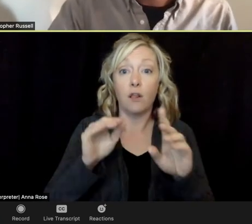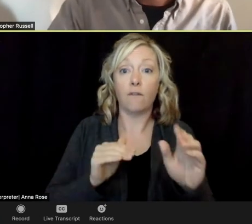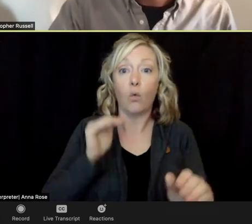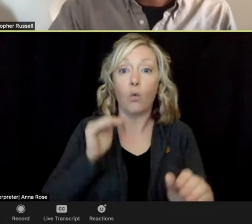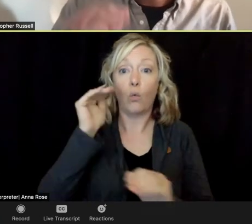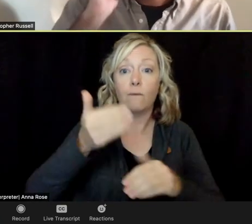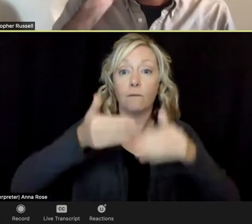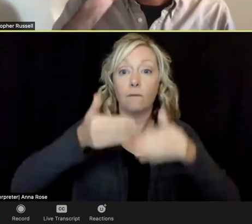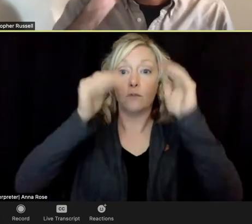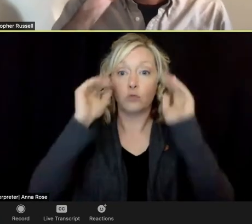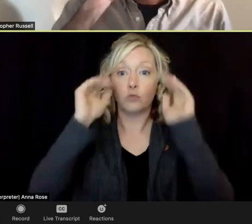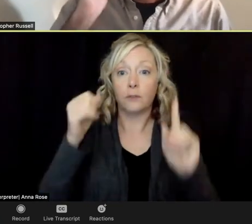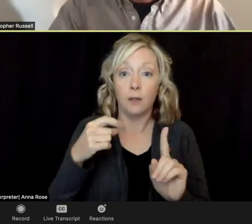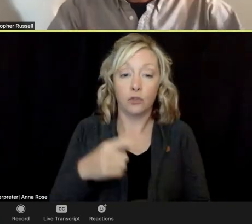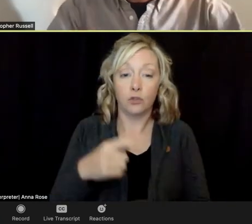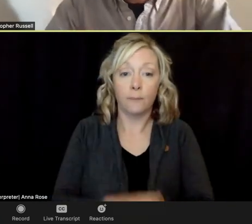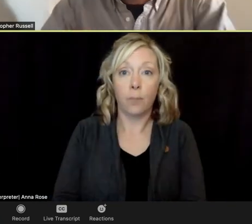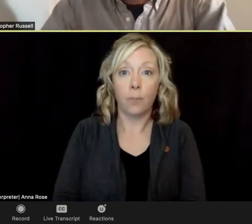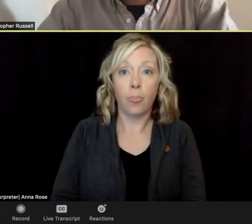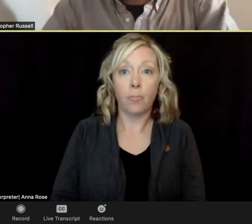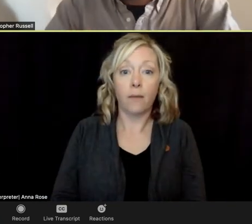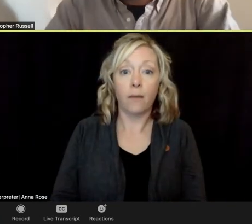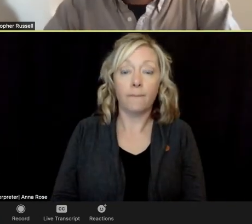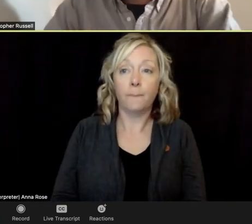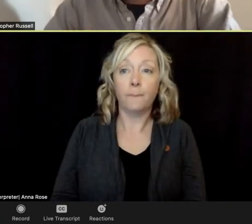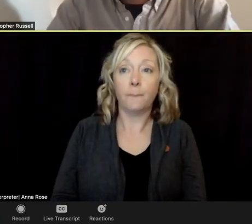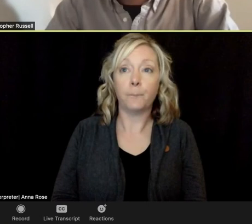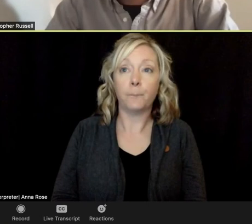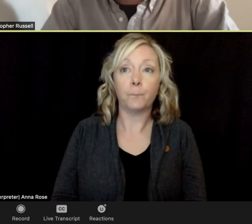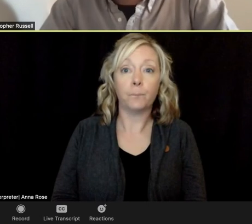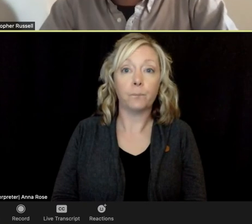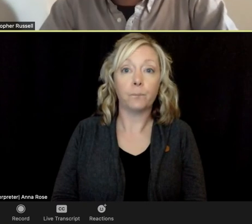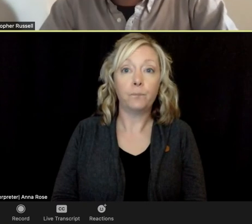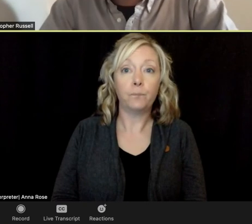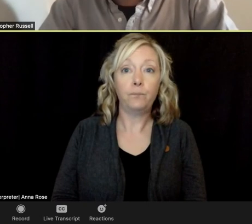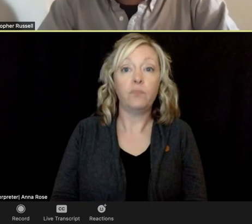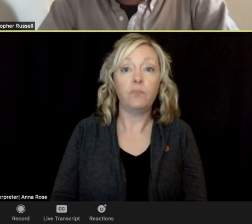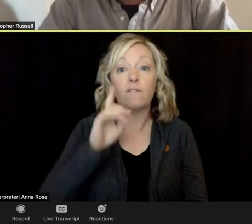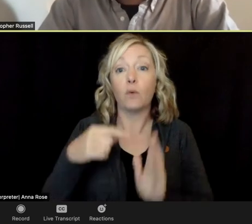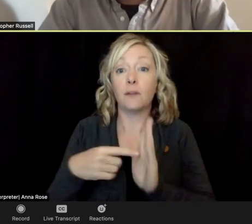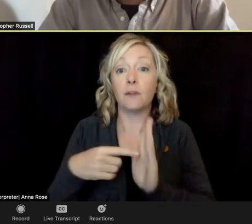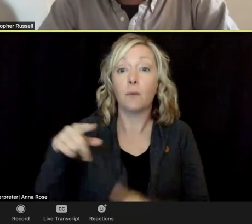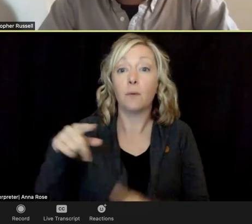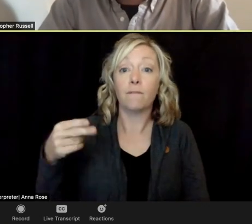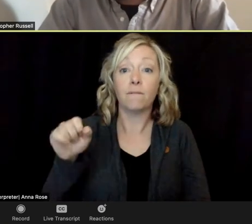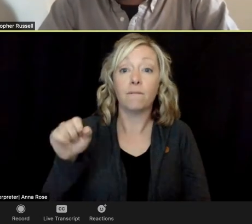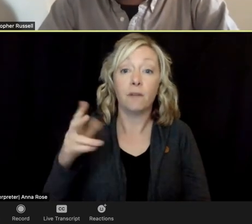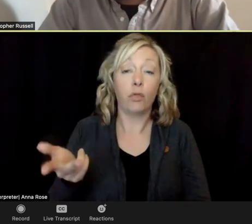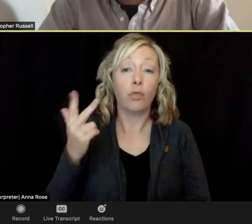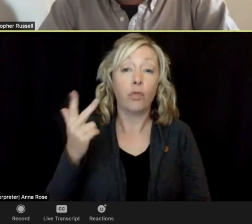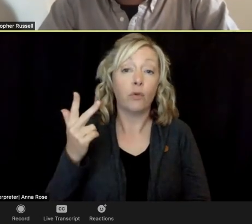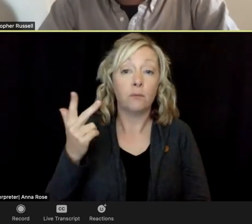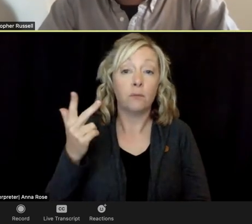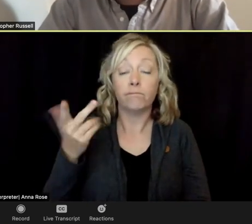overstimulation? Okay, maybe something simple like this for a student in phase 3 who can